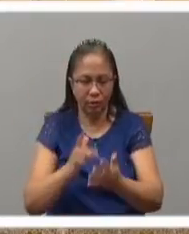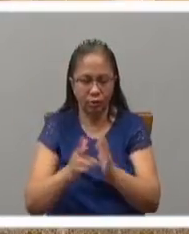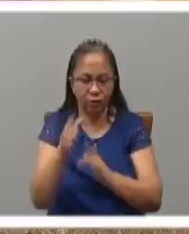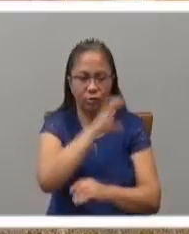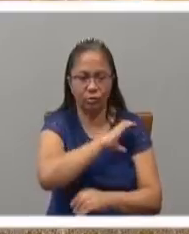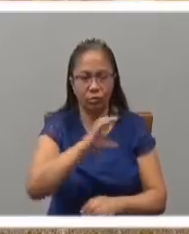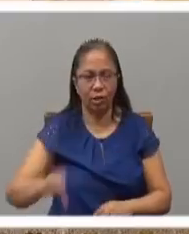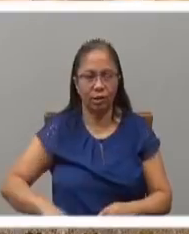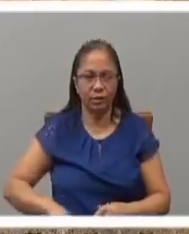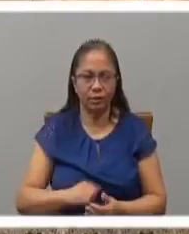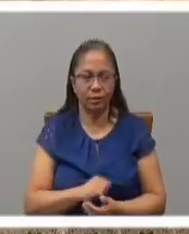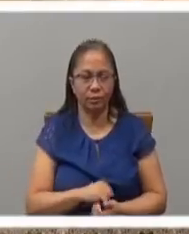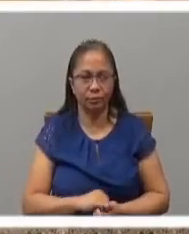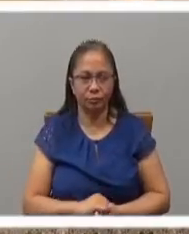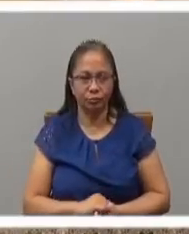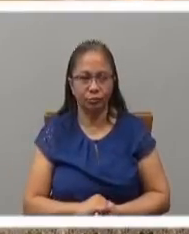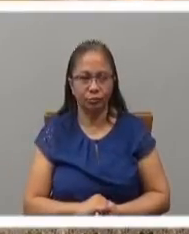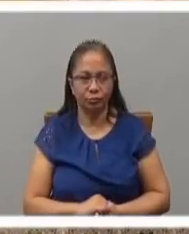Jesus Christ.